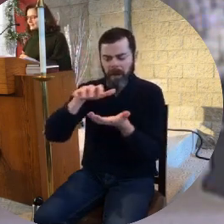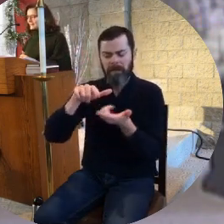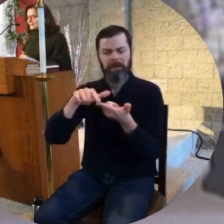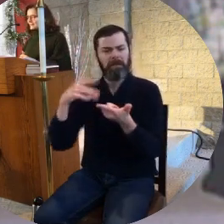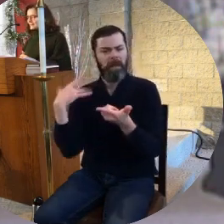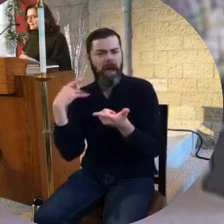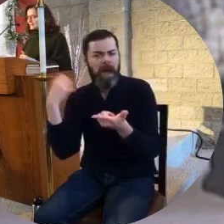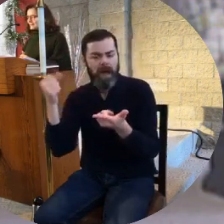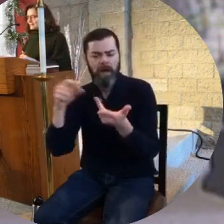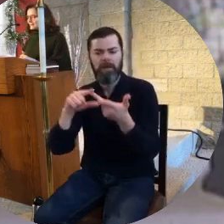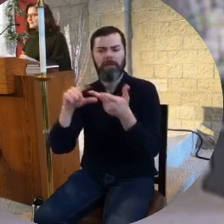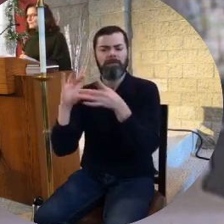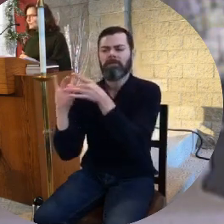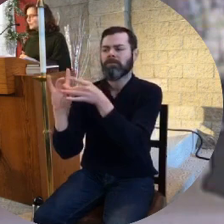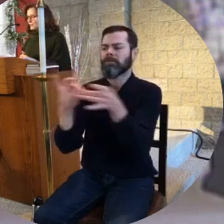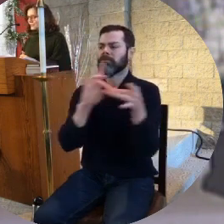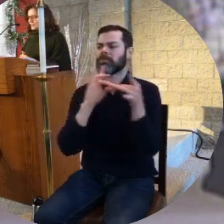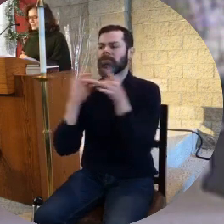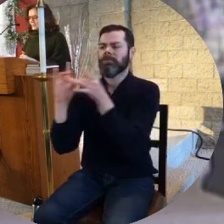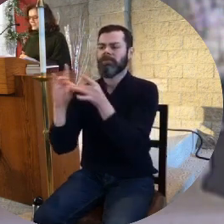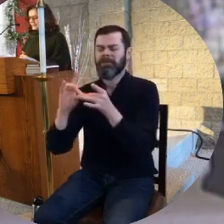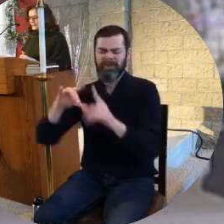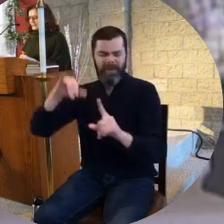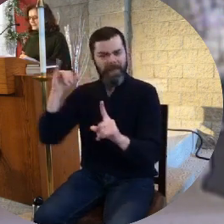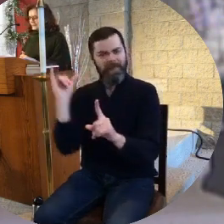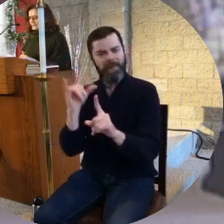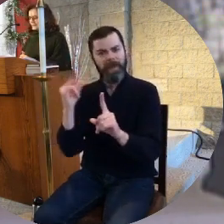That is your purpose.